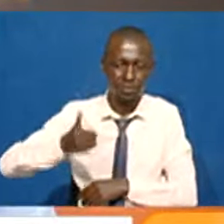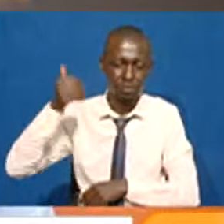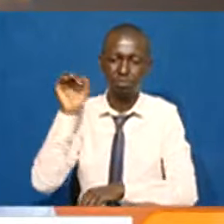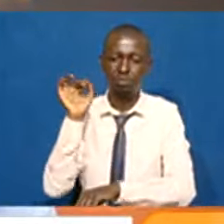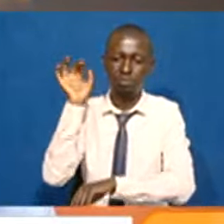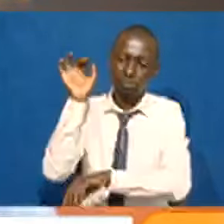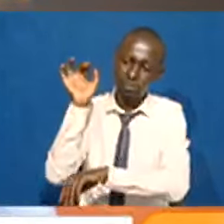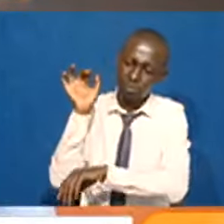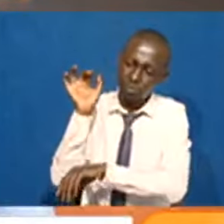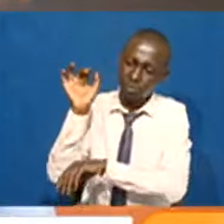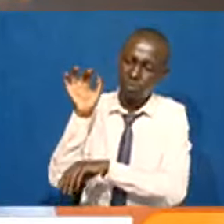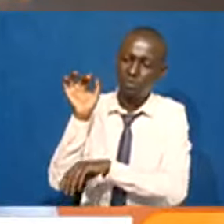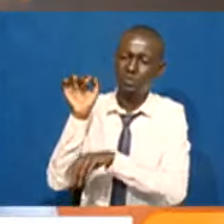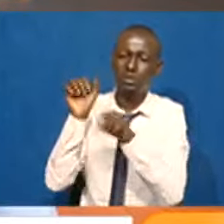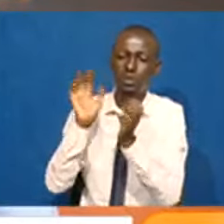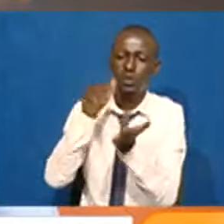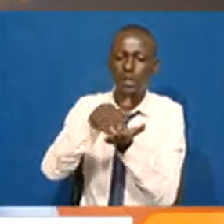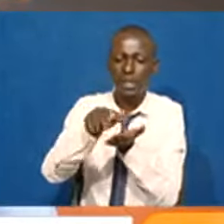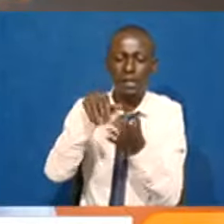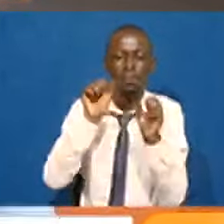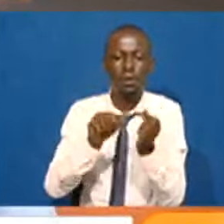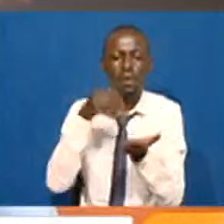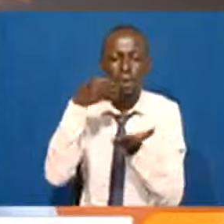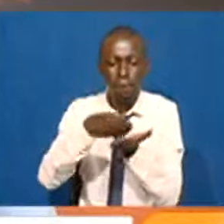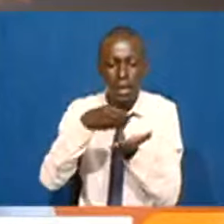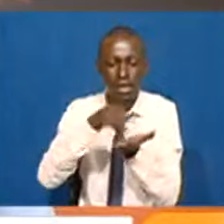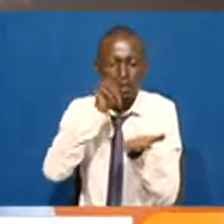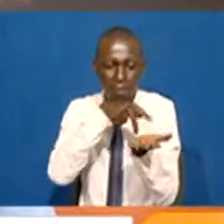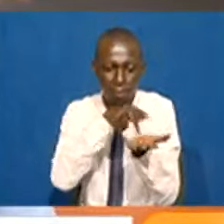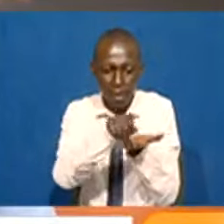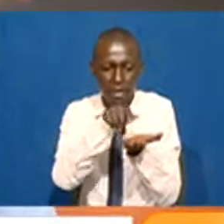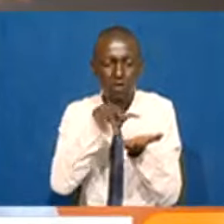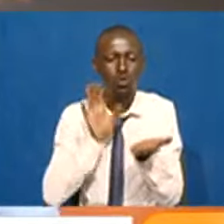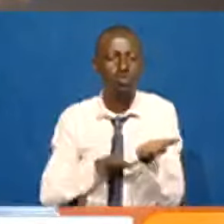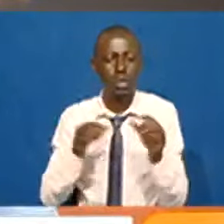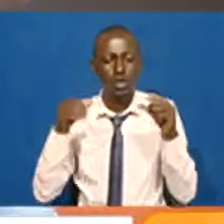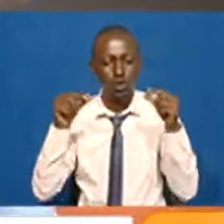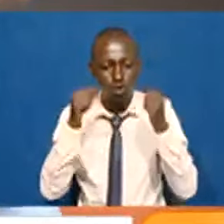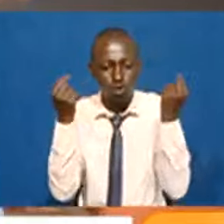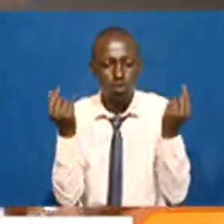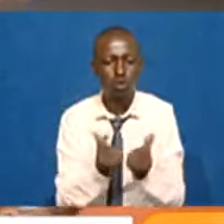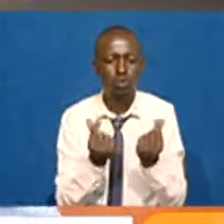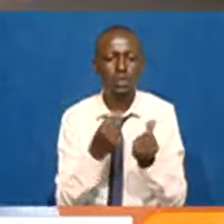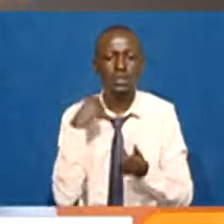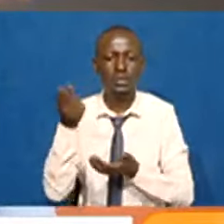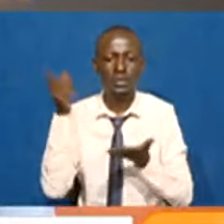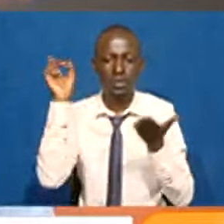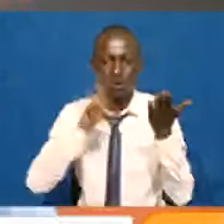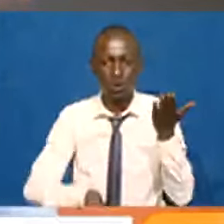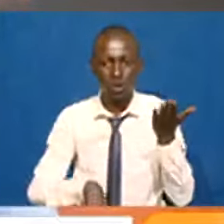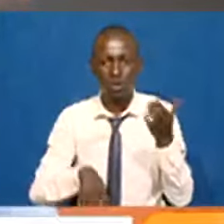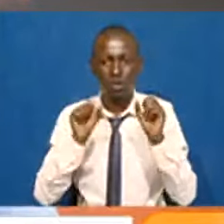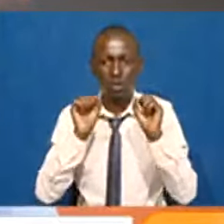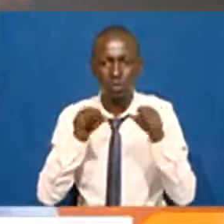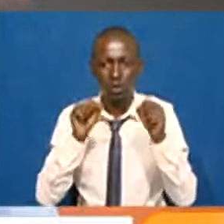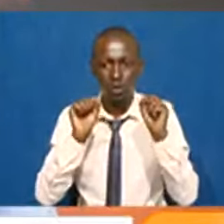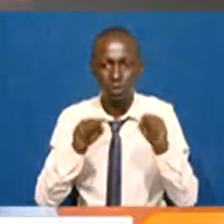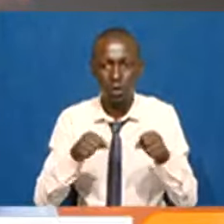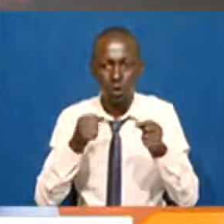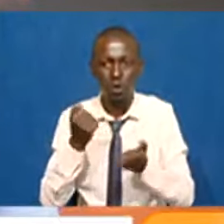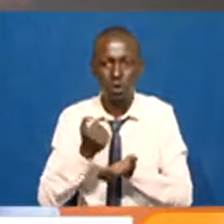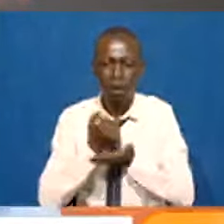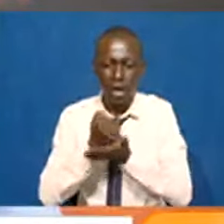asking me or sending me to pay for her in this chama, and she was telling me that this is the group that was going to bury